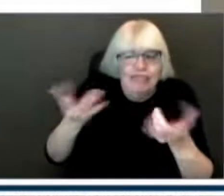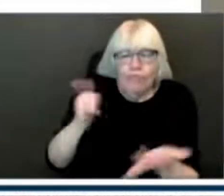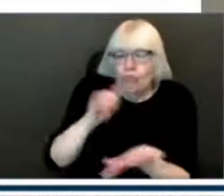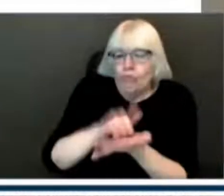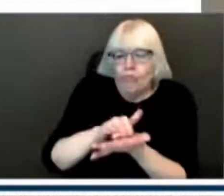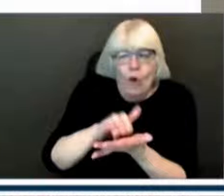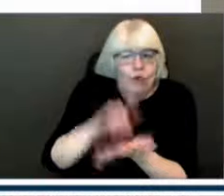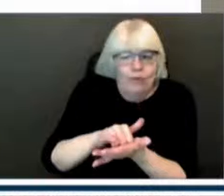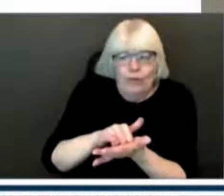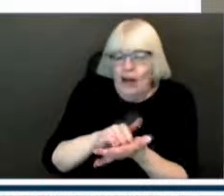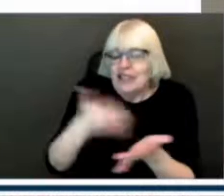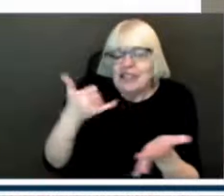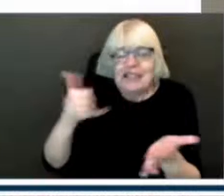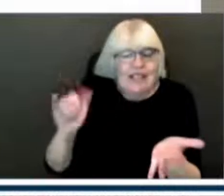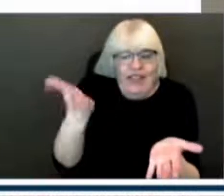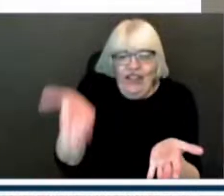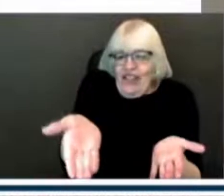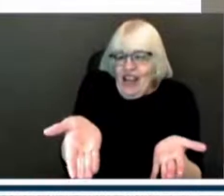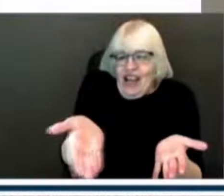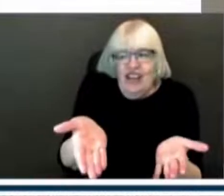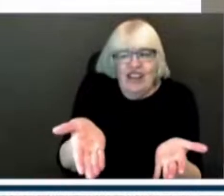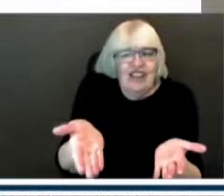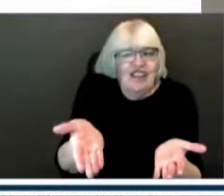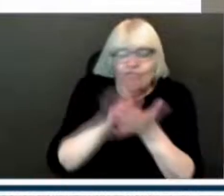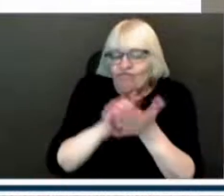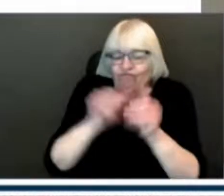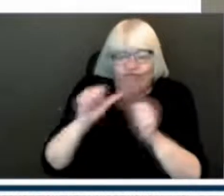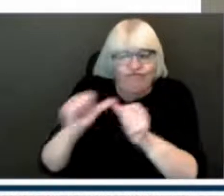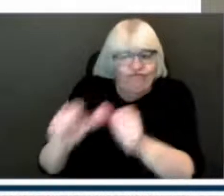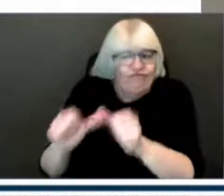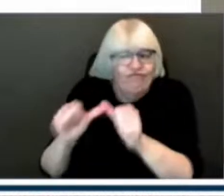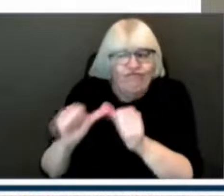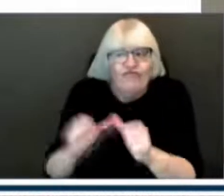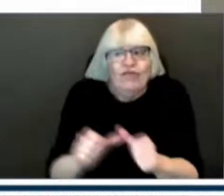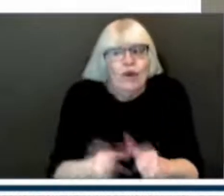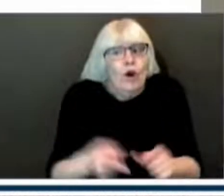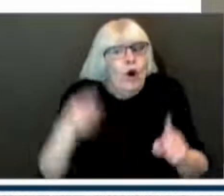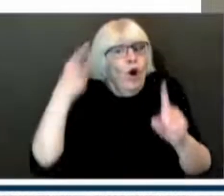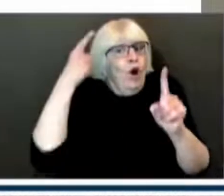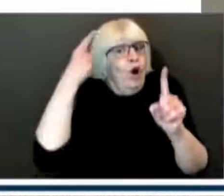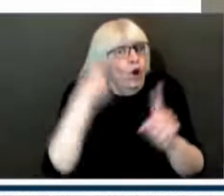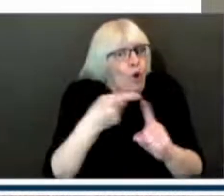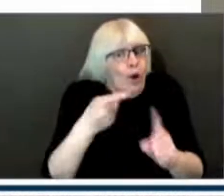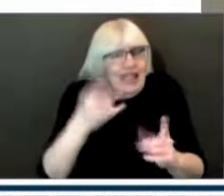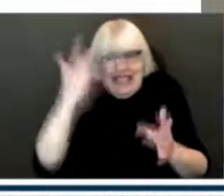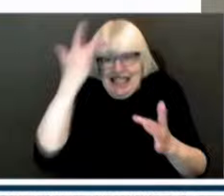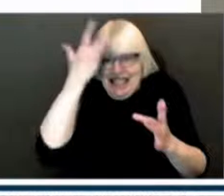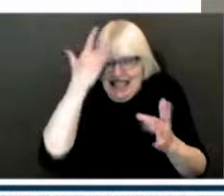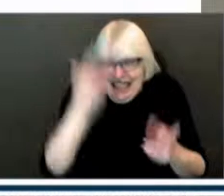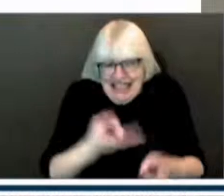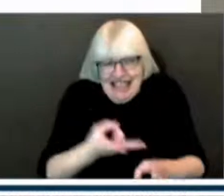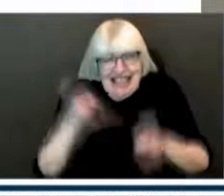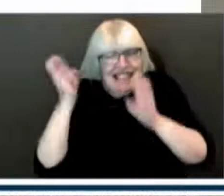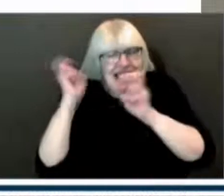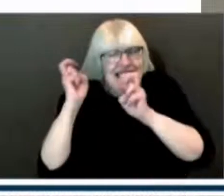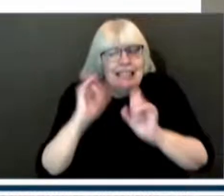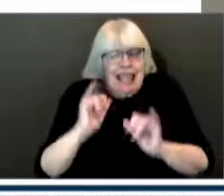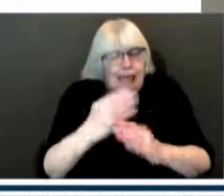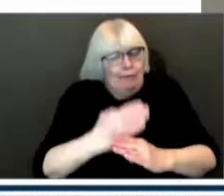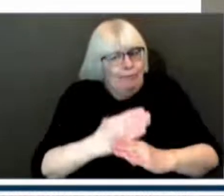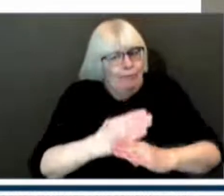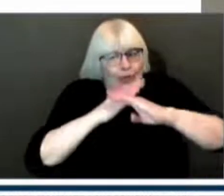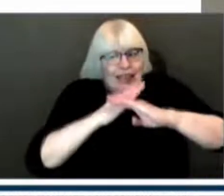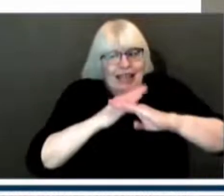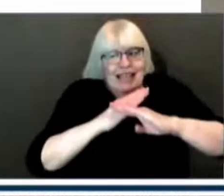serious illness. It's time to accept that we will see ongoing spread as we ease restrictions, but we will also rely on our high levels